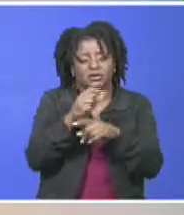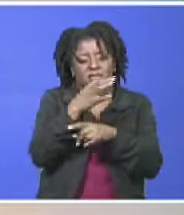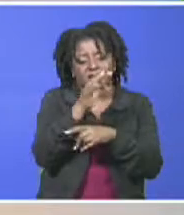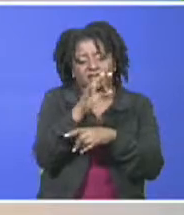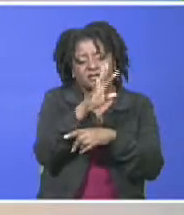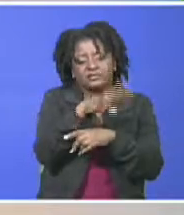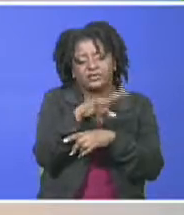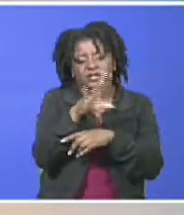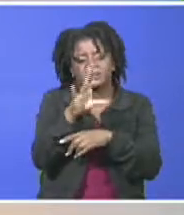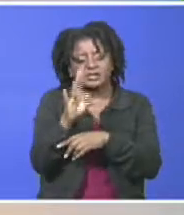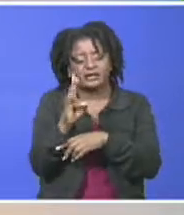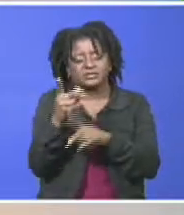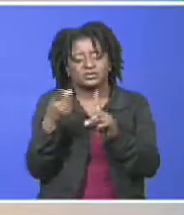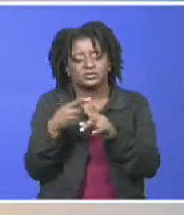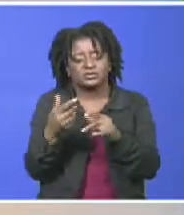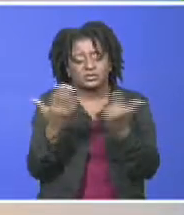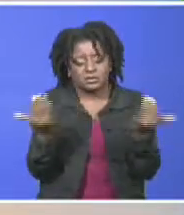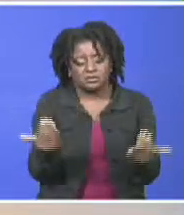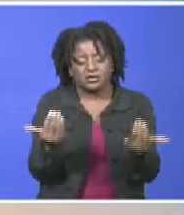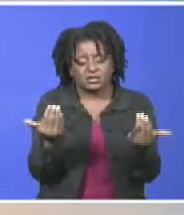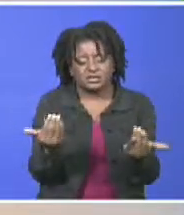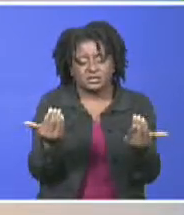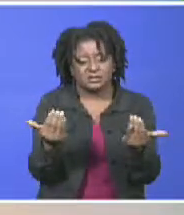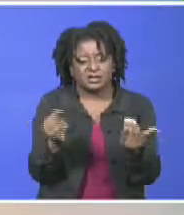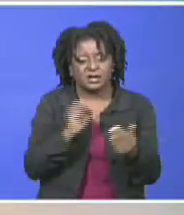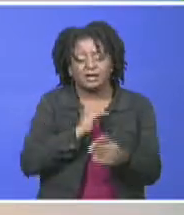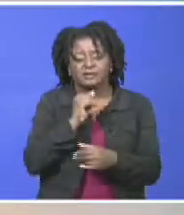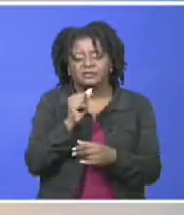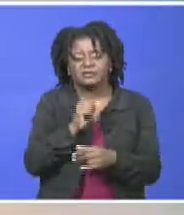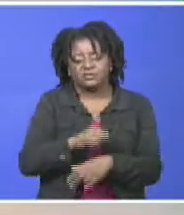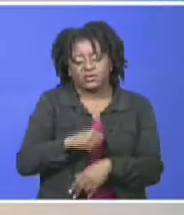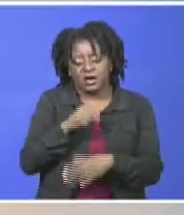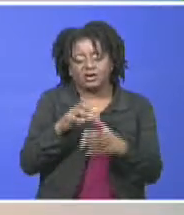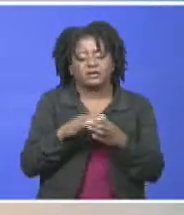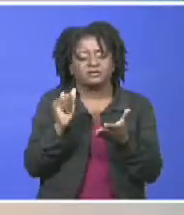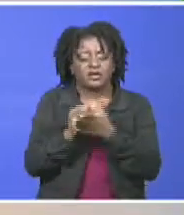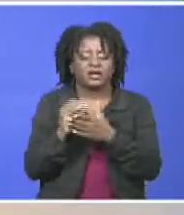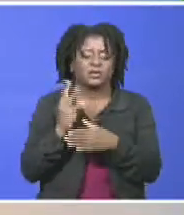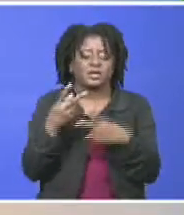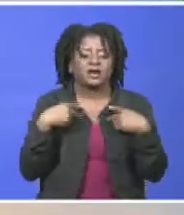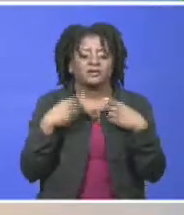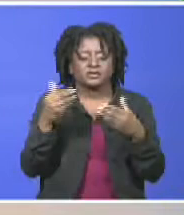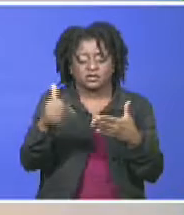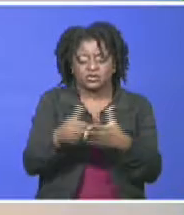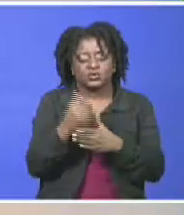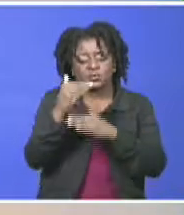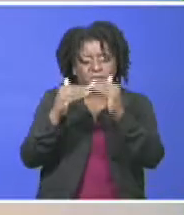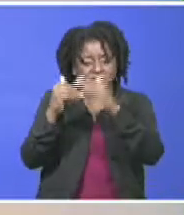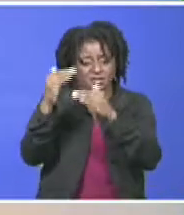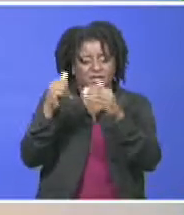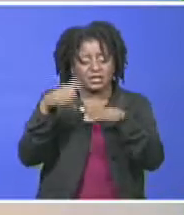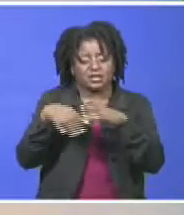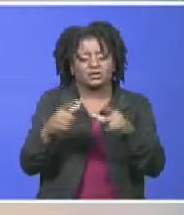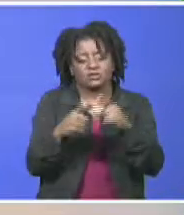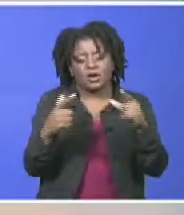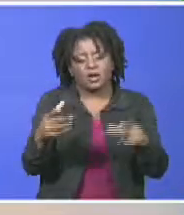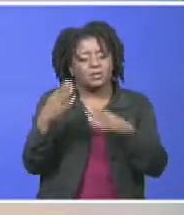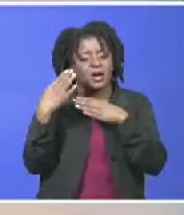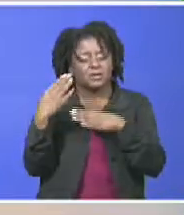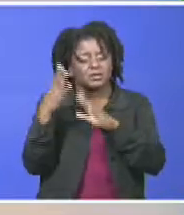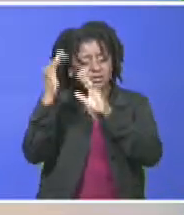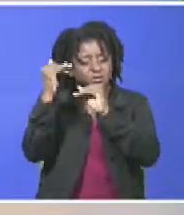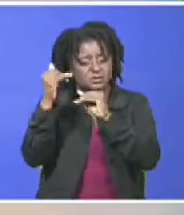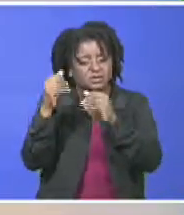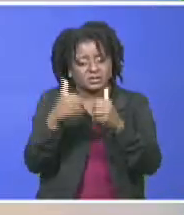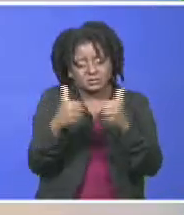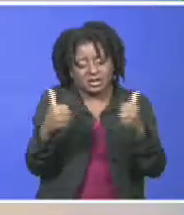very proud of that. And as you know, we have our new building in Grand Bahama. We're looking forward to expanding and building a